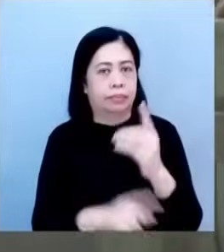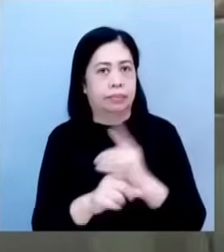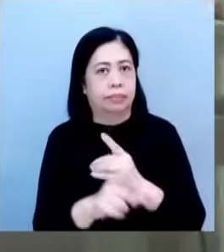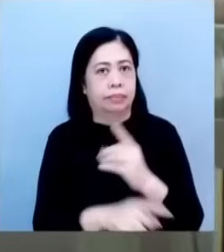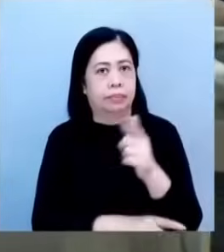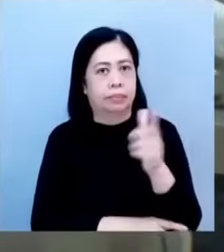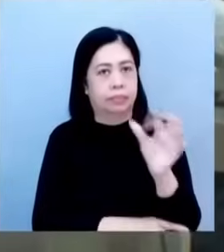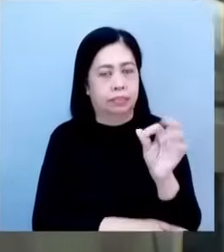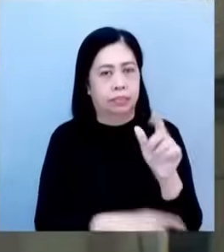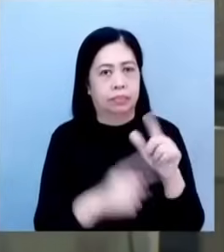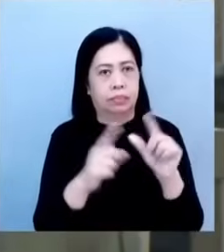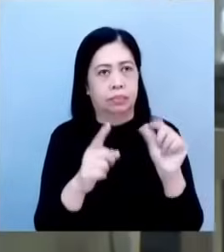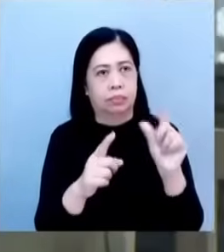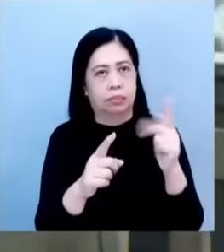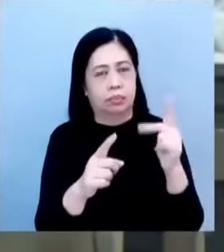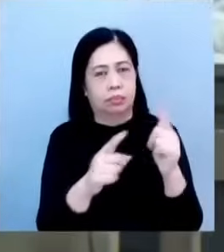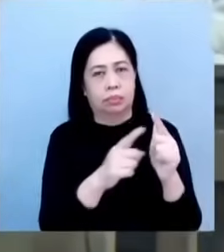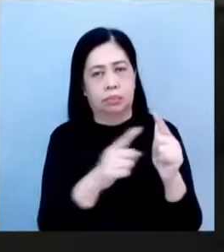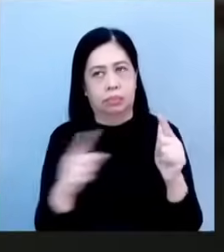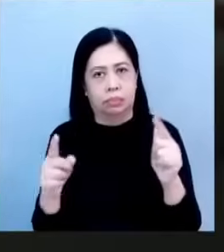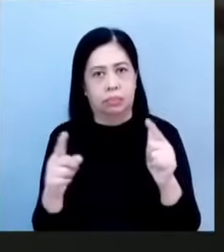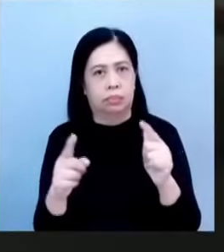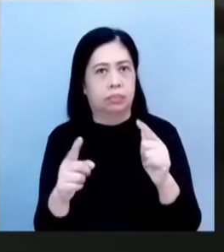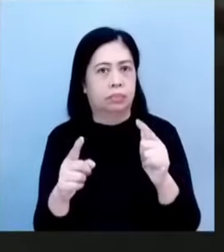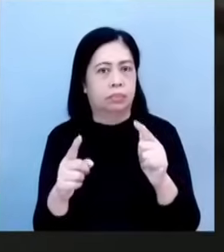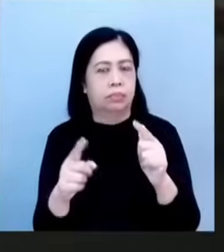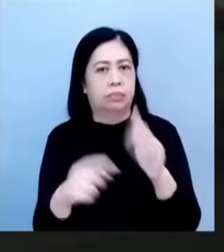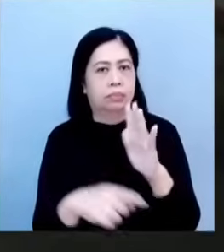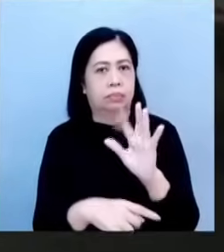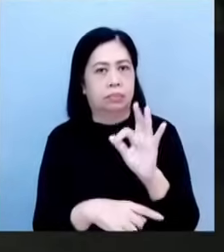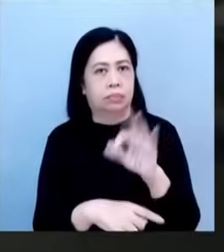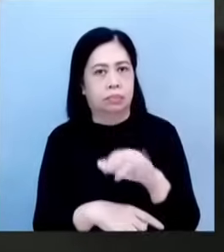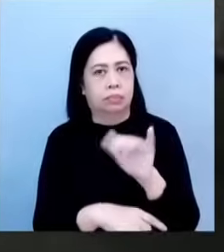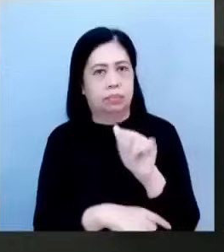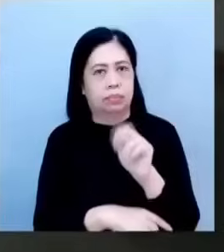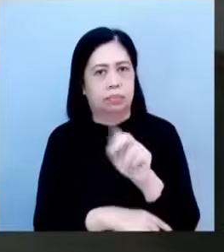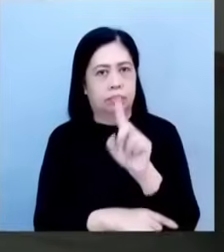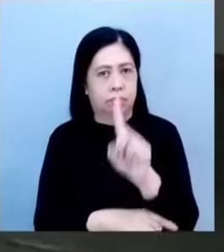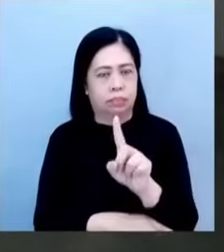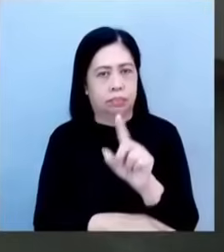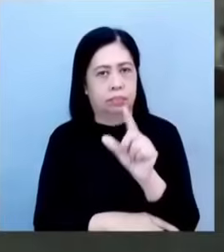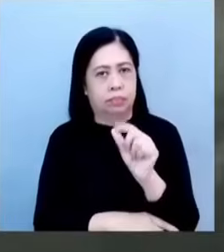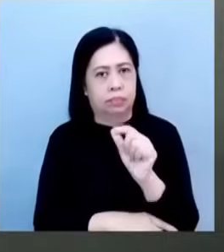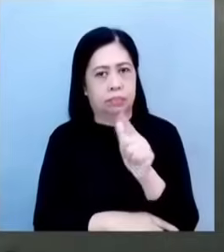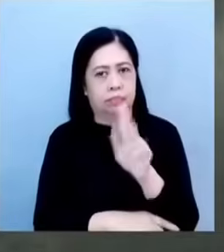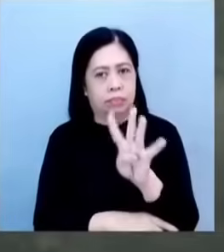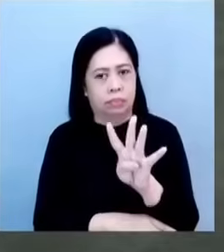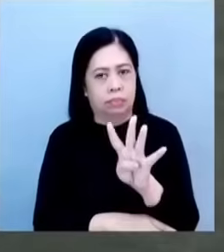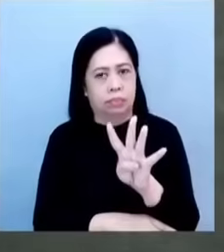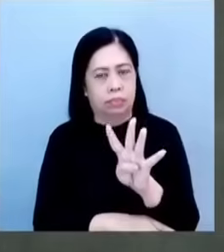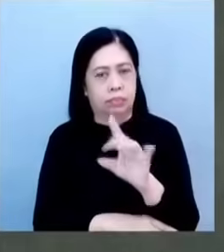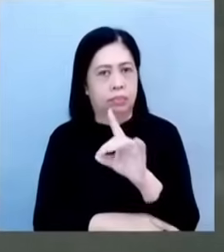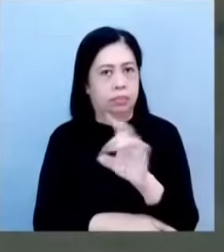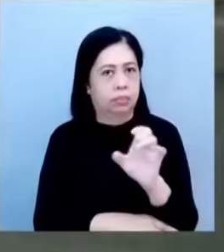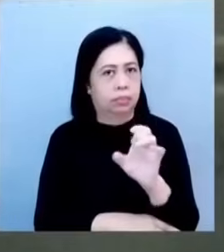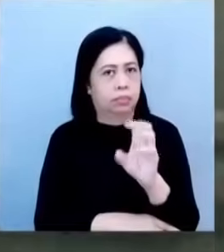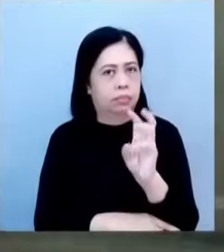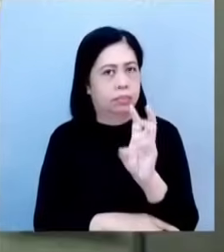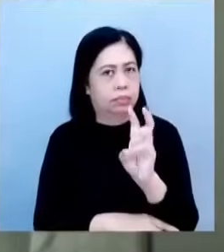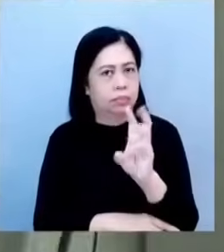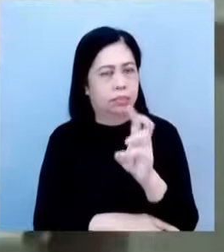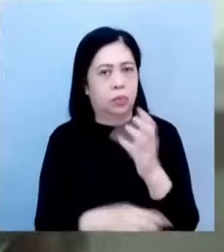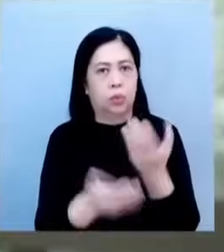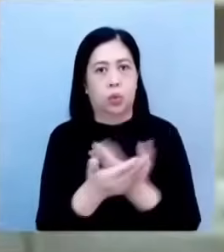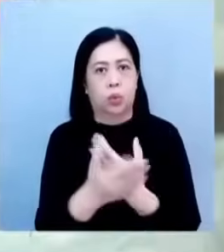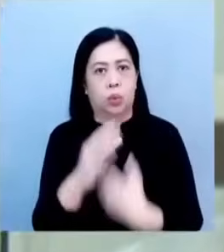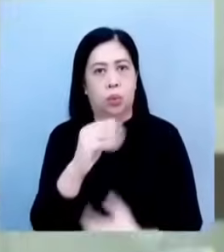21, 2023, up to 5:59 a.m. of January 1, 2024, 116 new cases